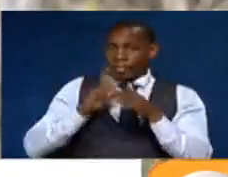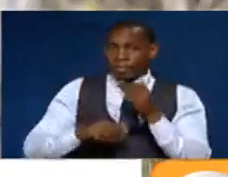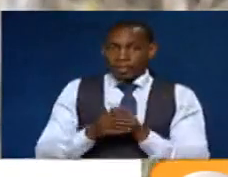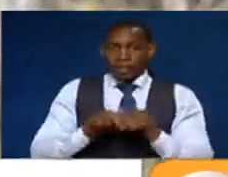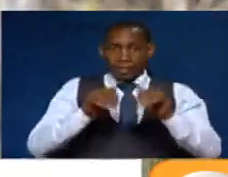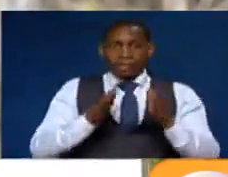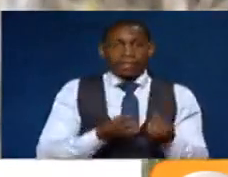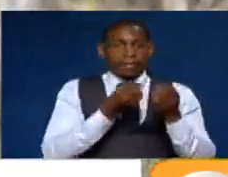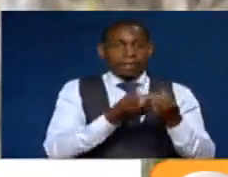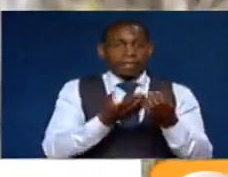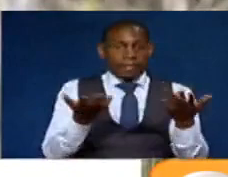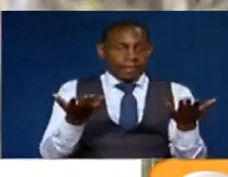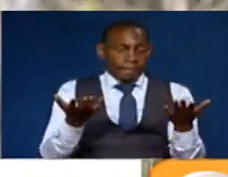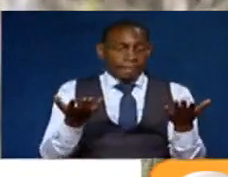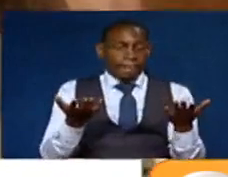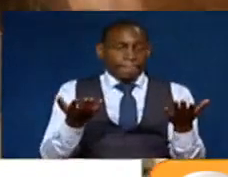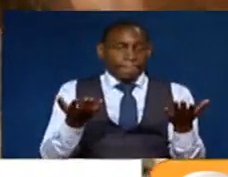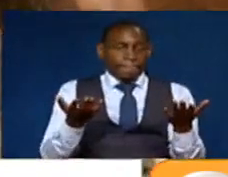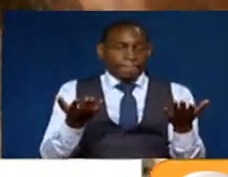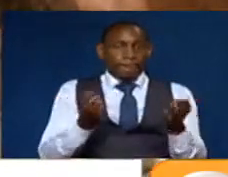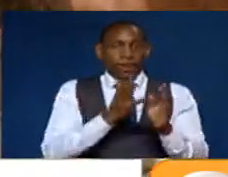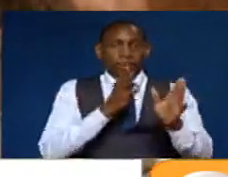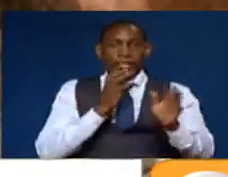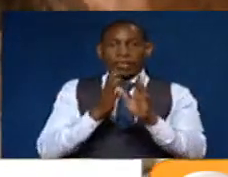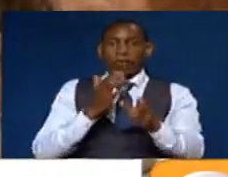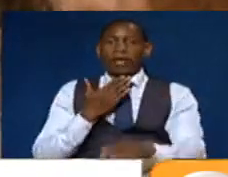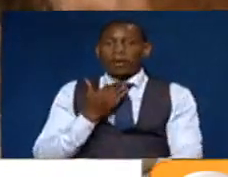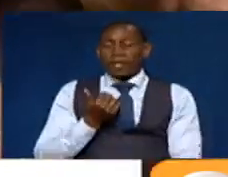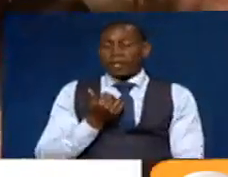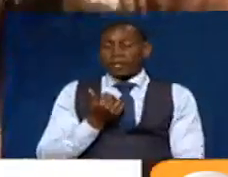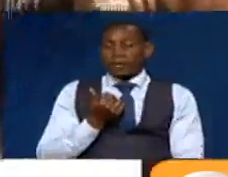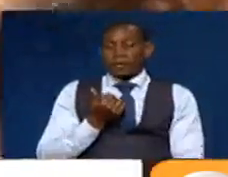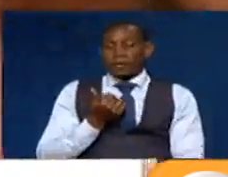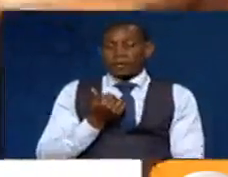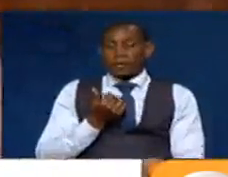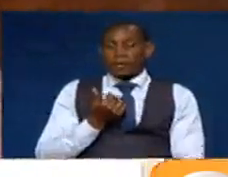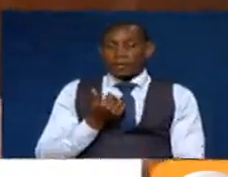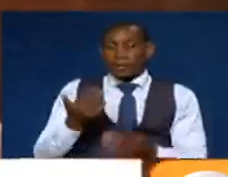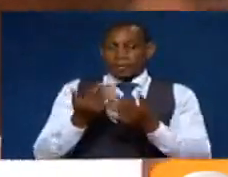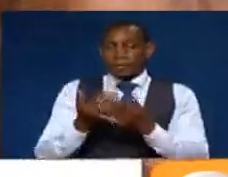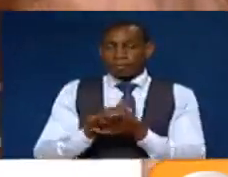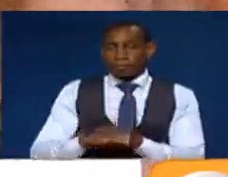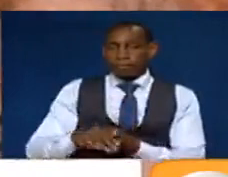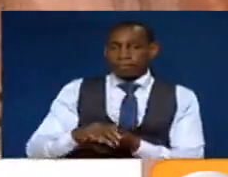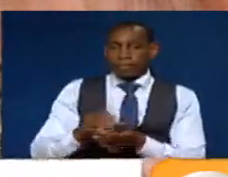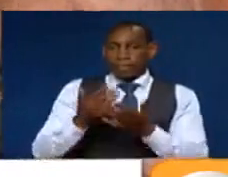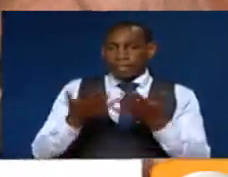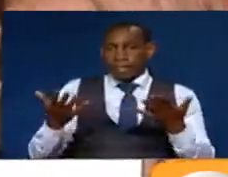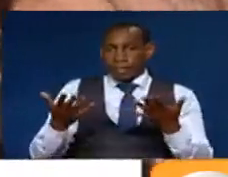many farmers, you know, queuing for animal, for their breeding materials from our